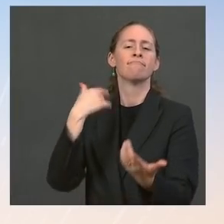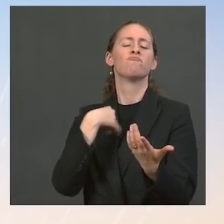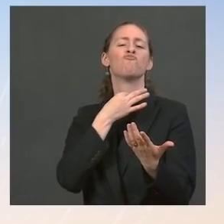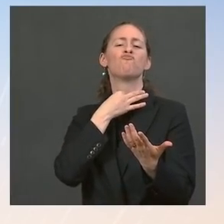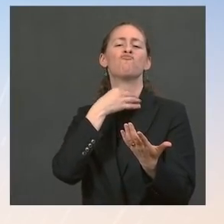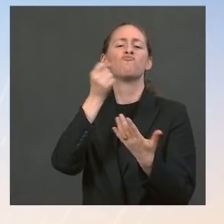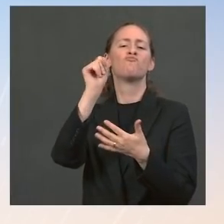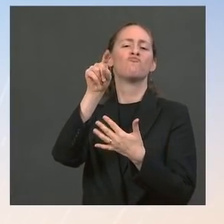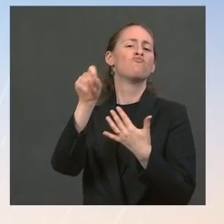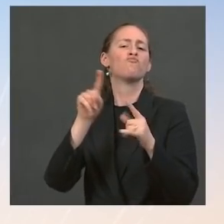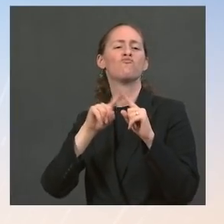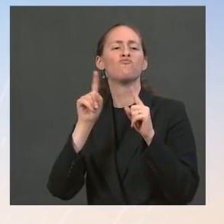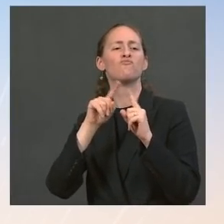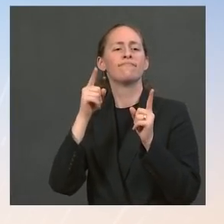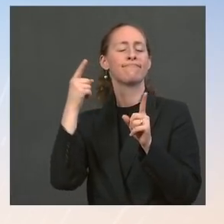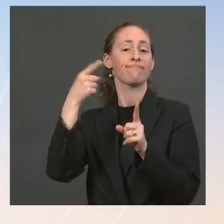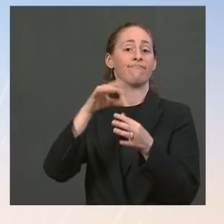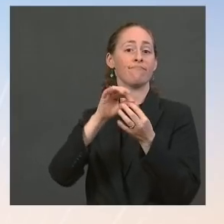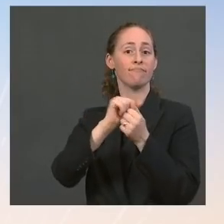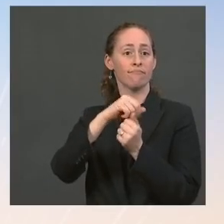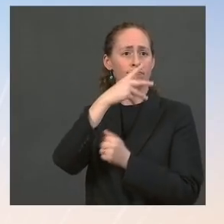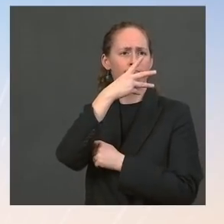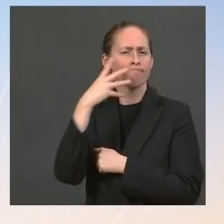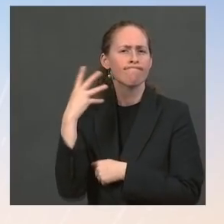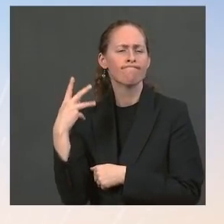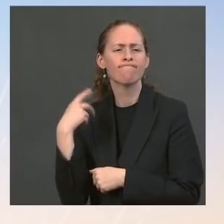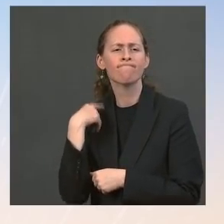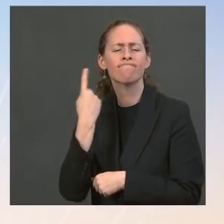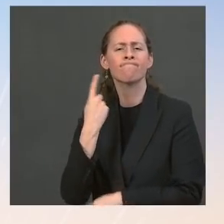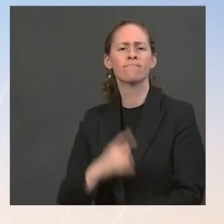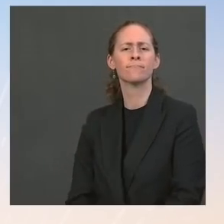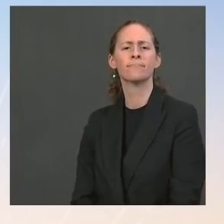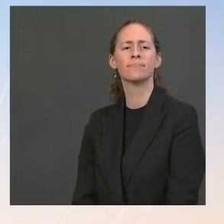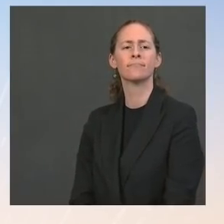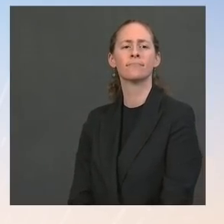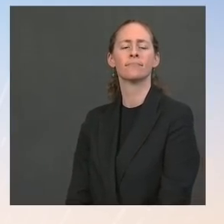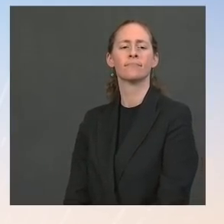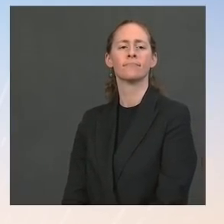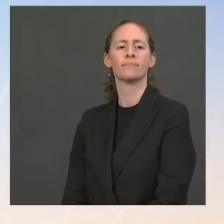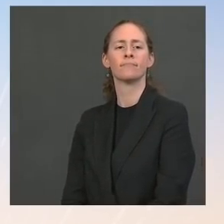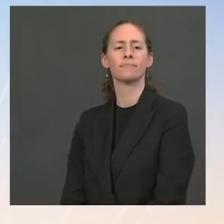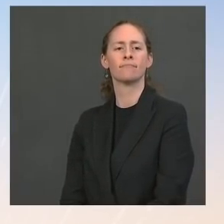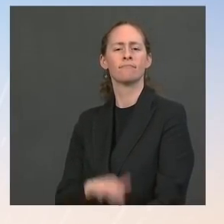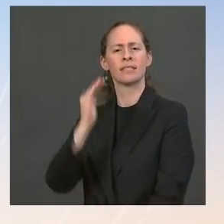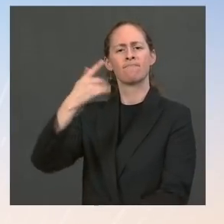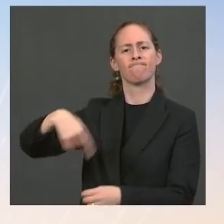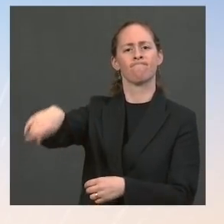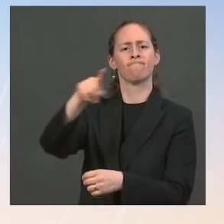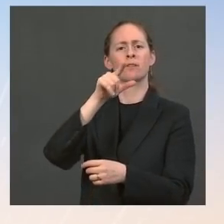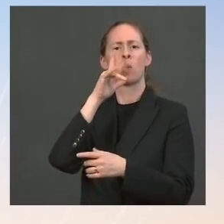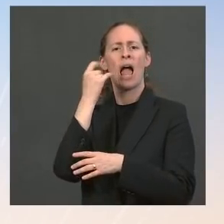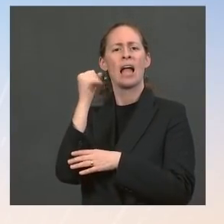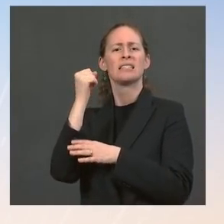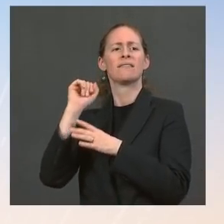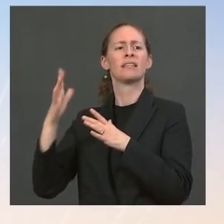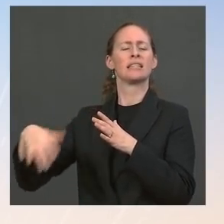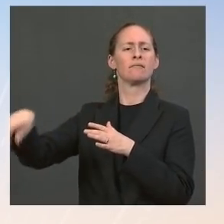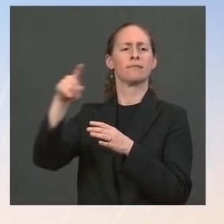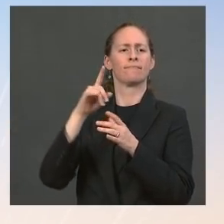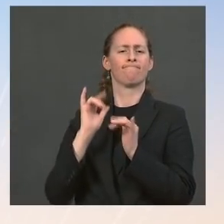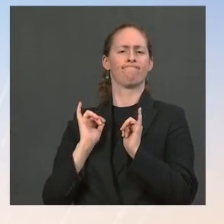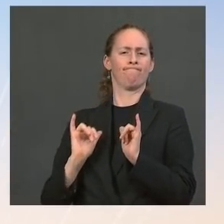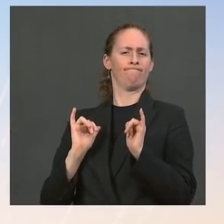On immigration, there seems to be a real sense among advocates for immigrants, people who have been fighting